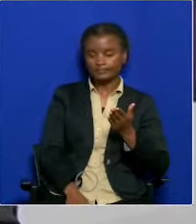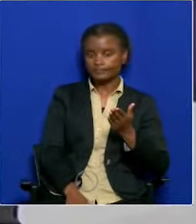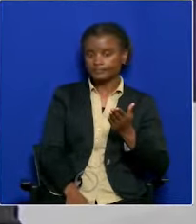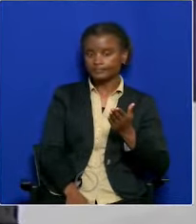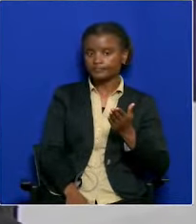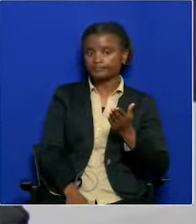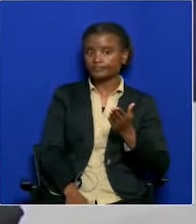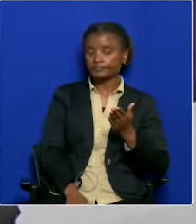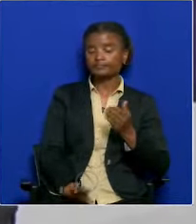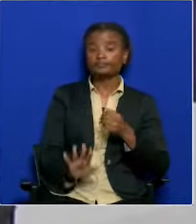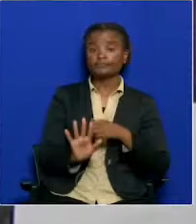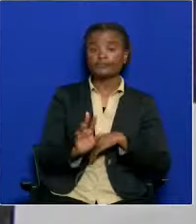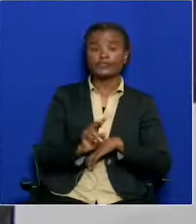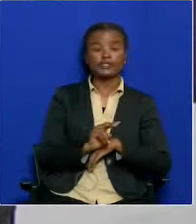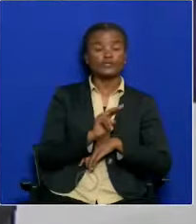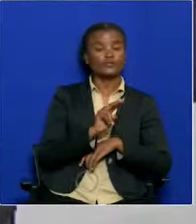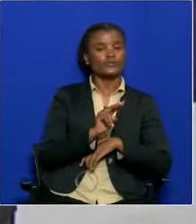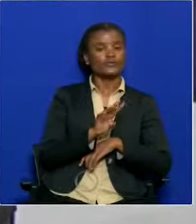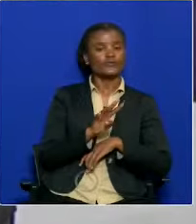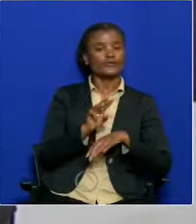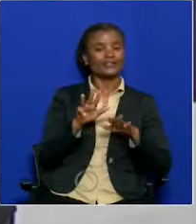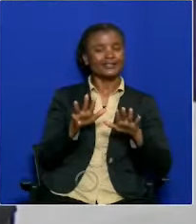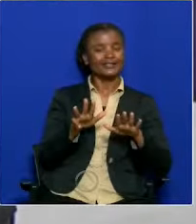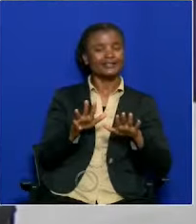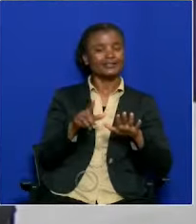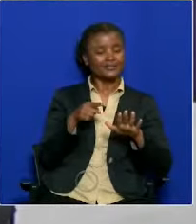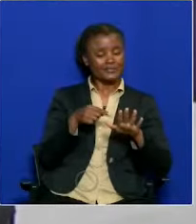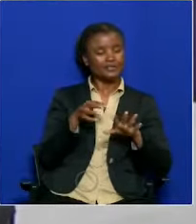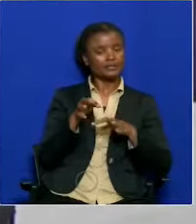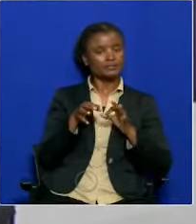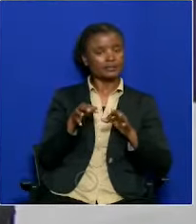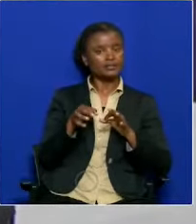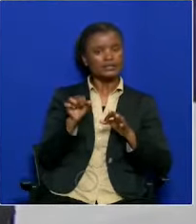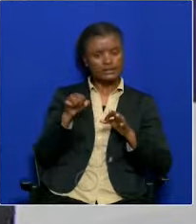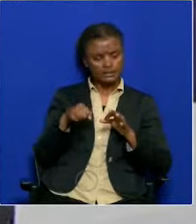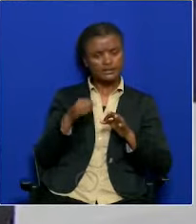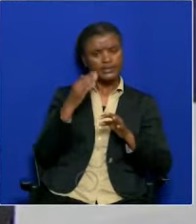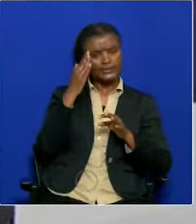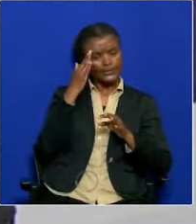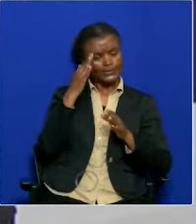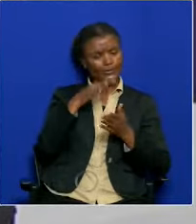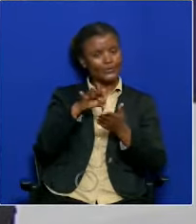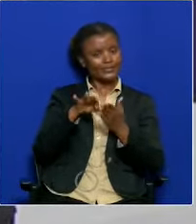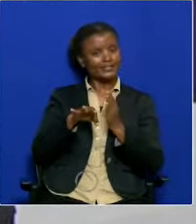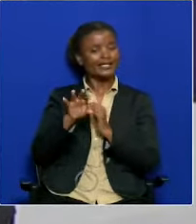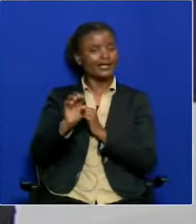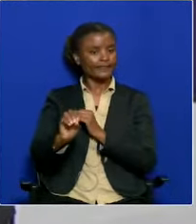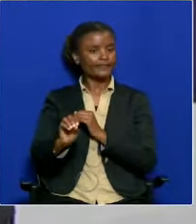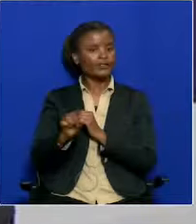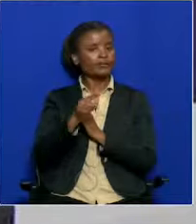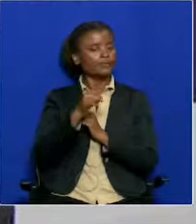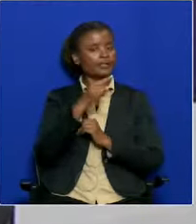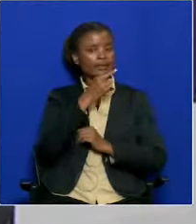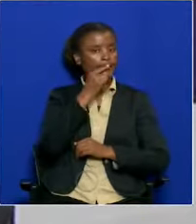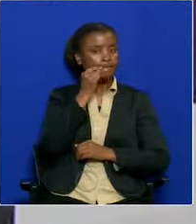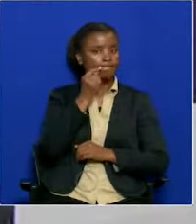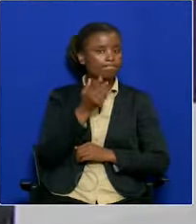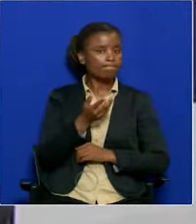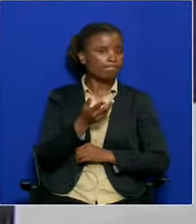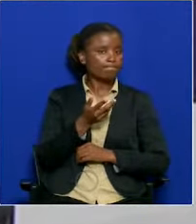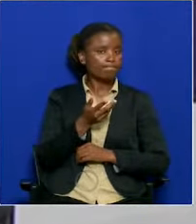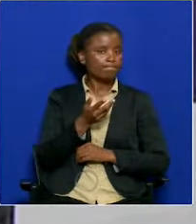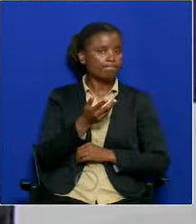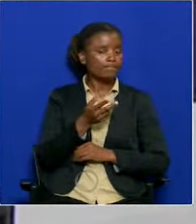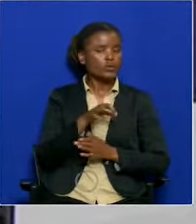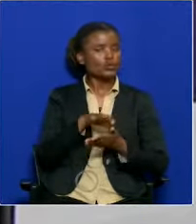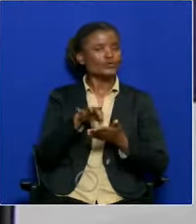this is what I'm stating, that I knew he's got a contract, but I didn't know the name of the contract. I knew